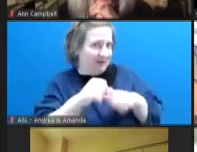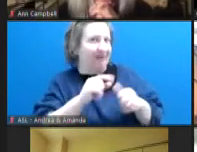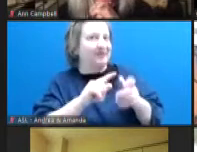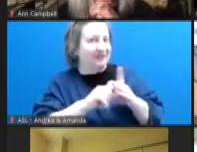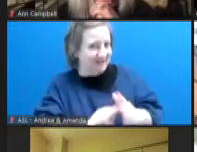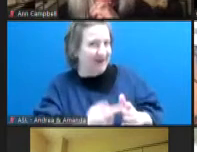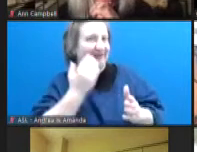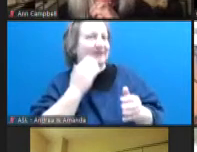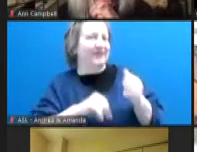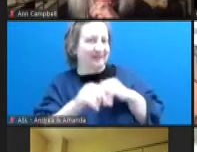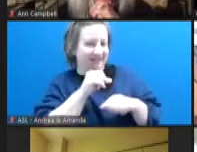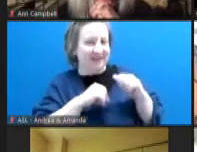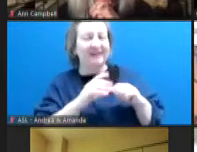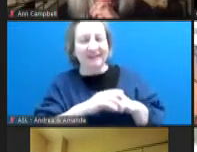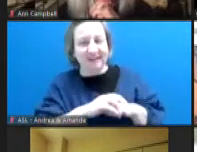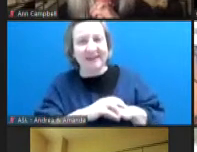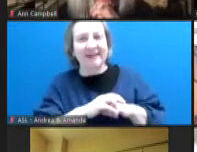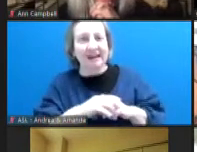other.